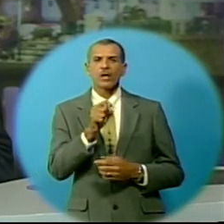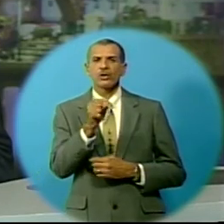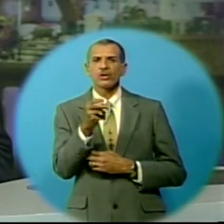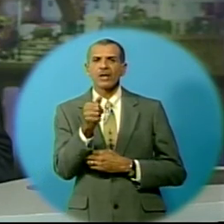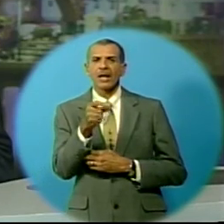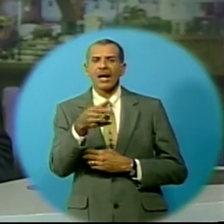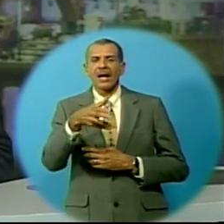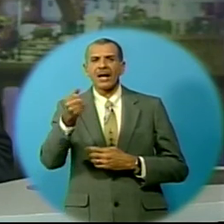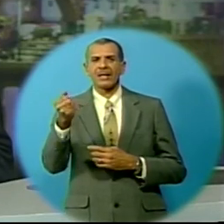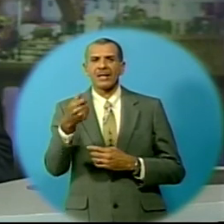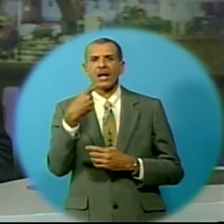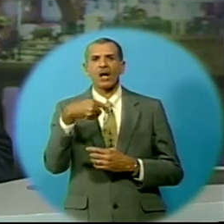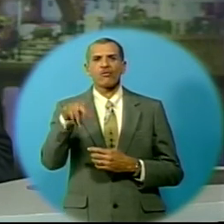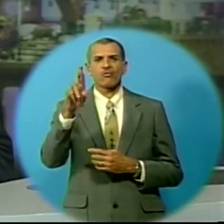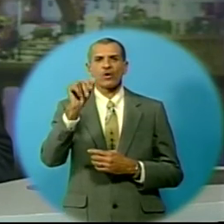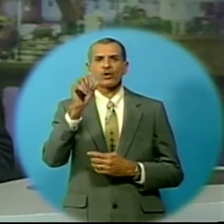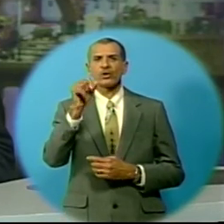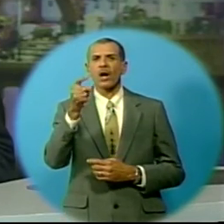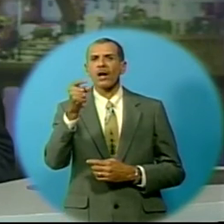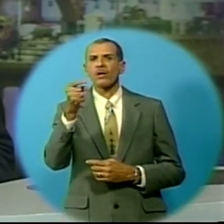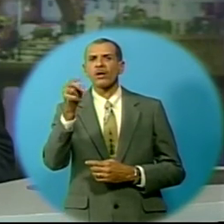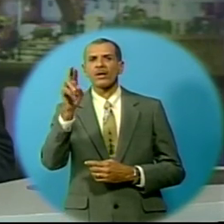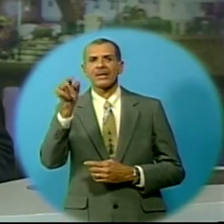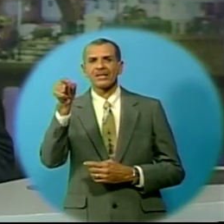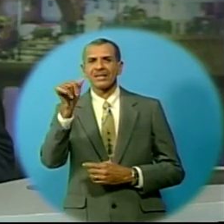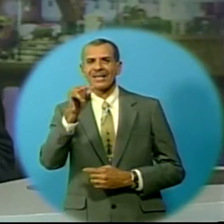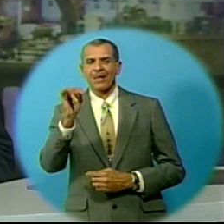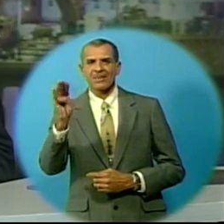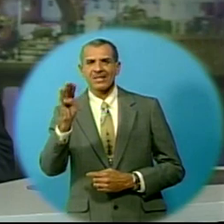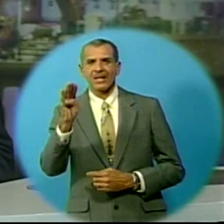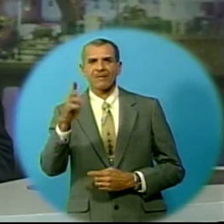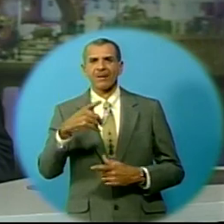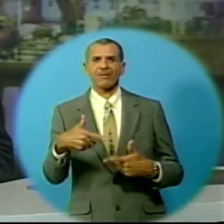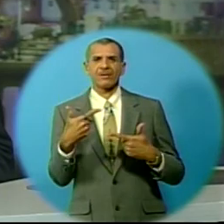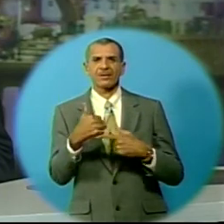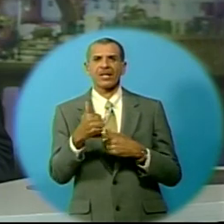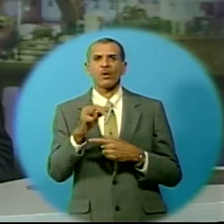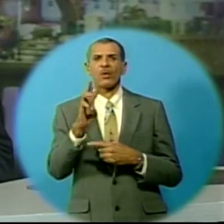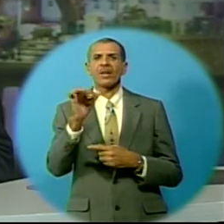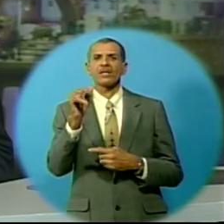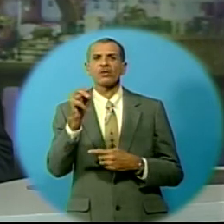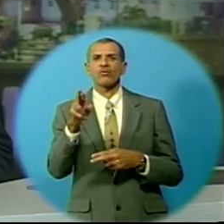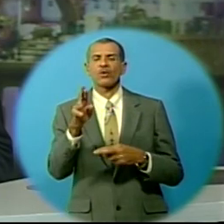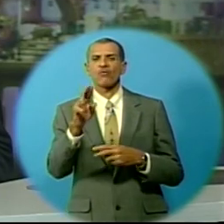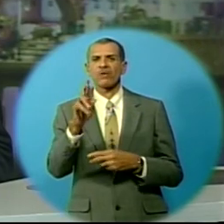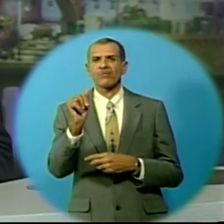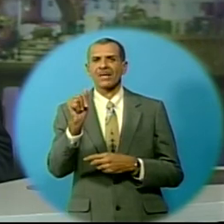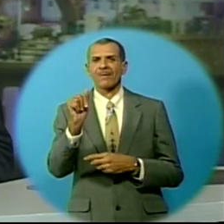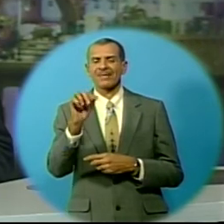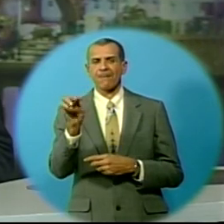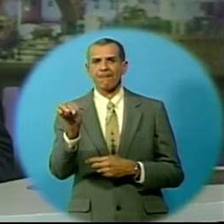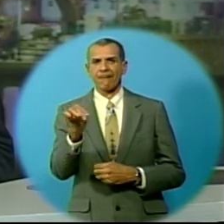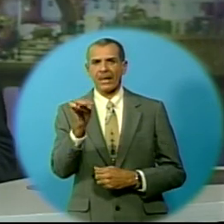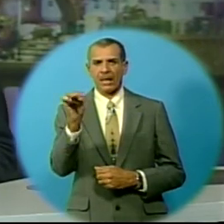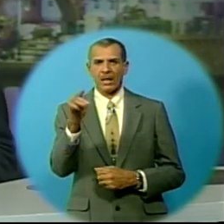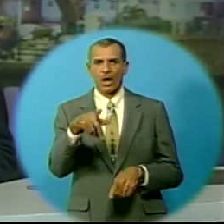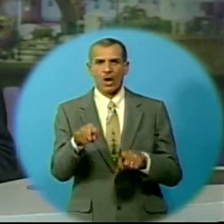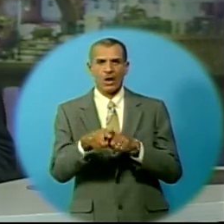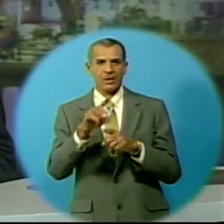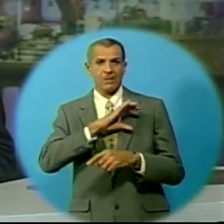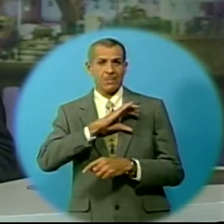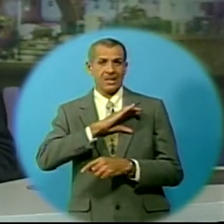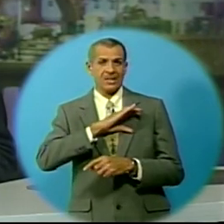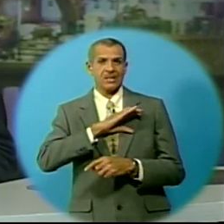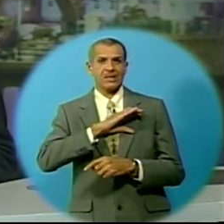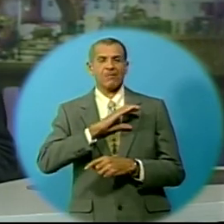16-year-old Roshan Romario Gibbs, a resident of 3rd Avenue, Wilkinson Road, Richmond Gap, St. Michael. According to Police